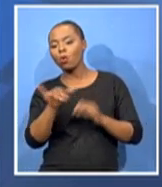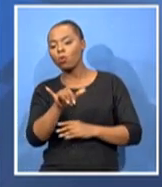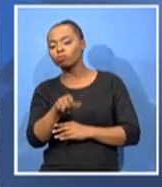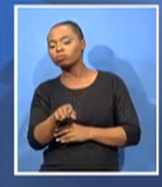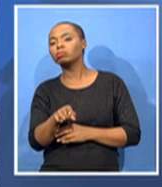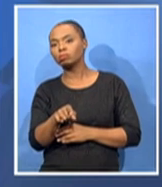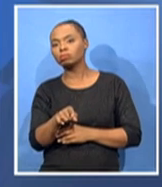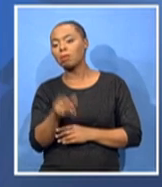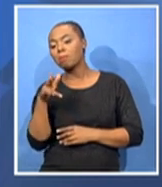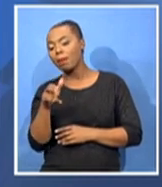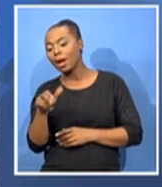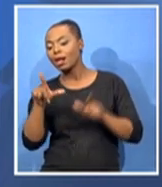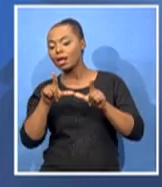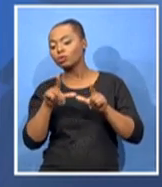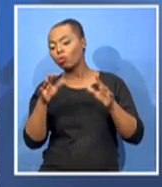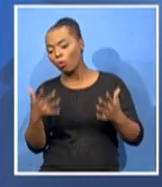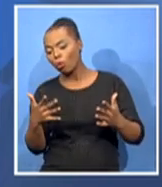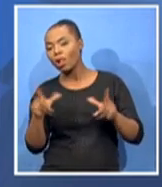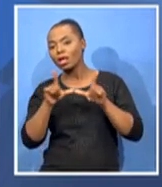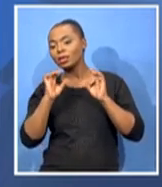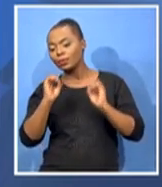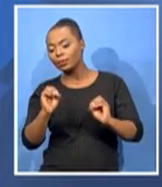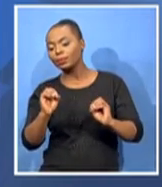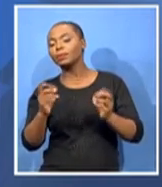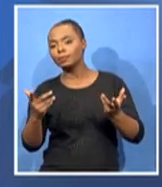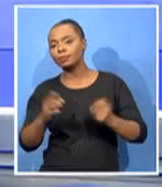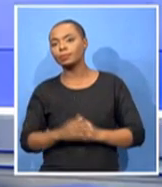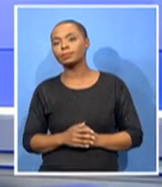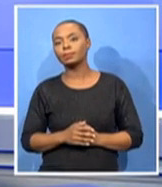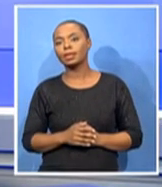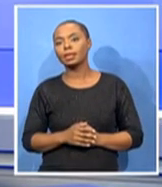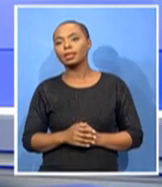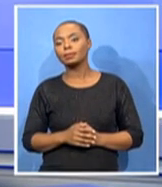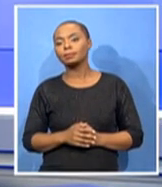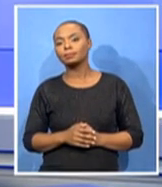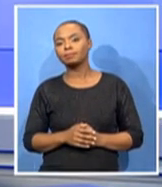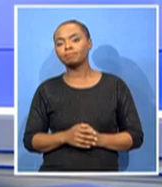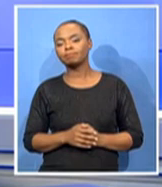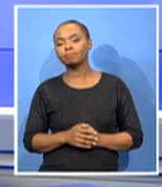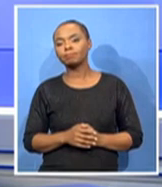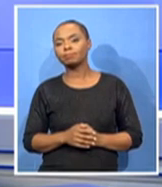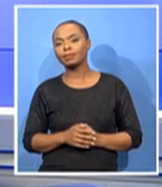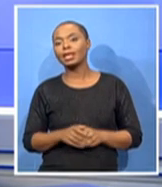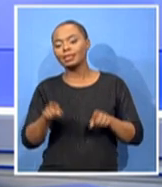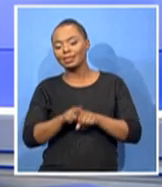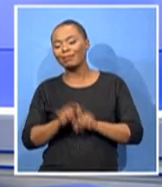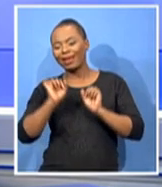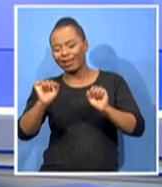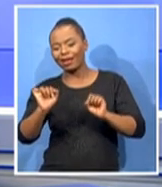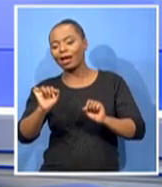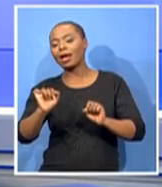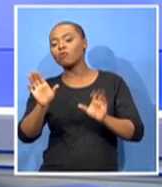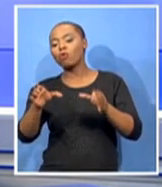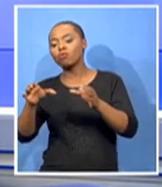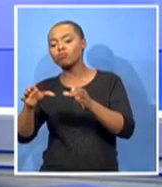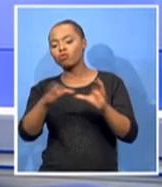of those involved in this attack legally or illegally. Okay. And why has SABC called on the South African National